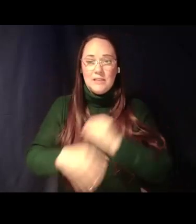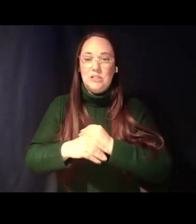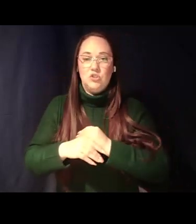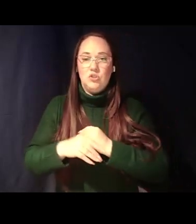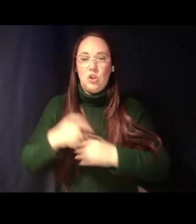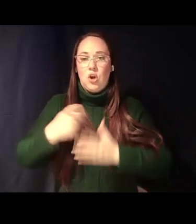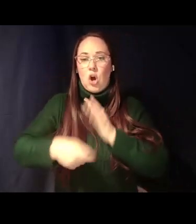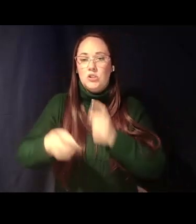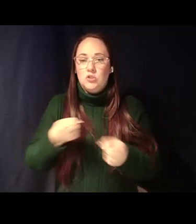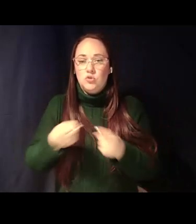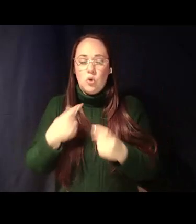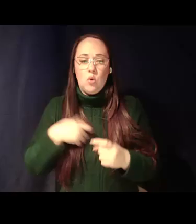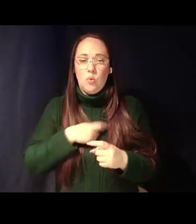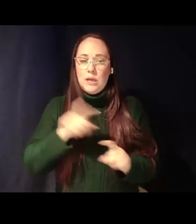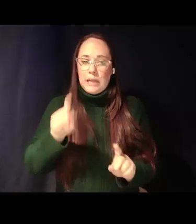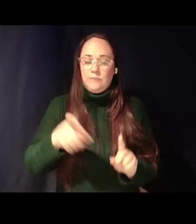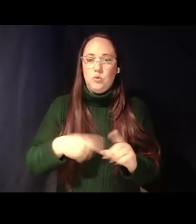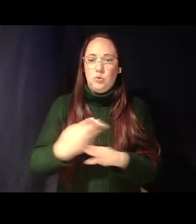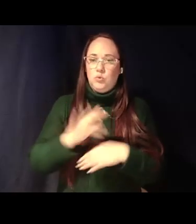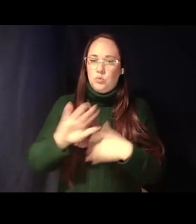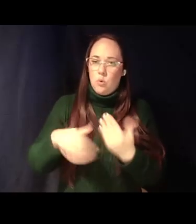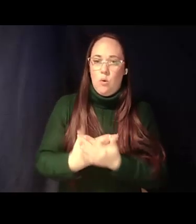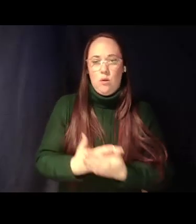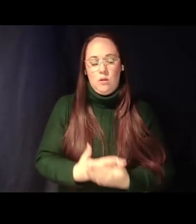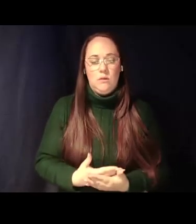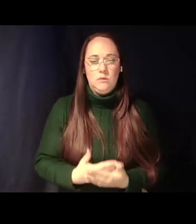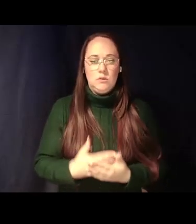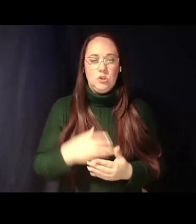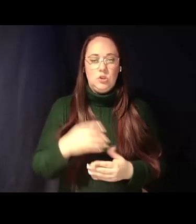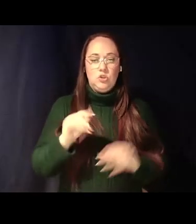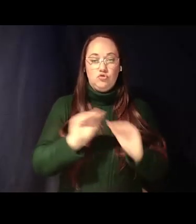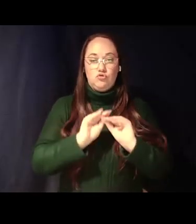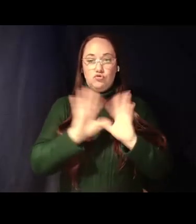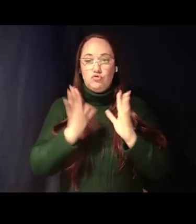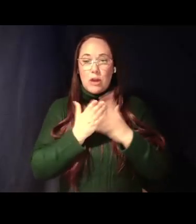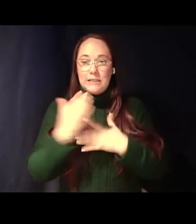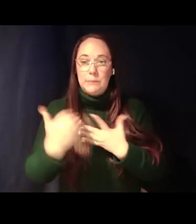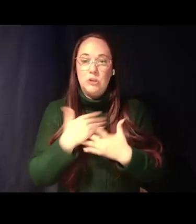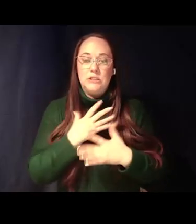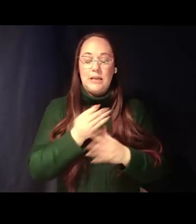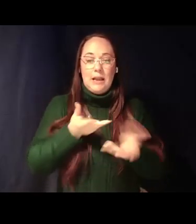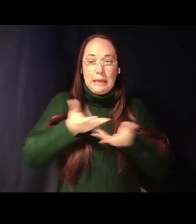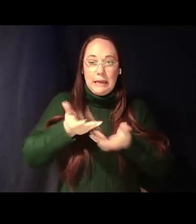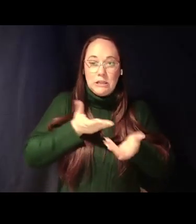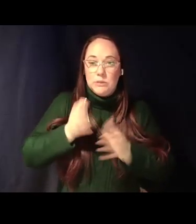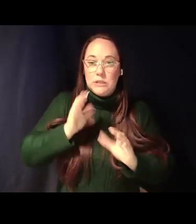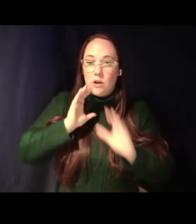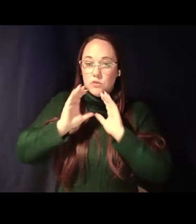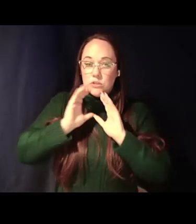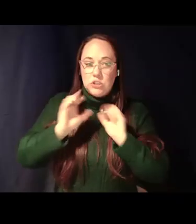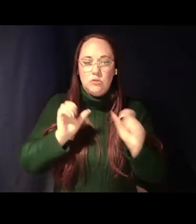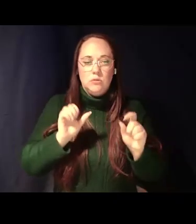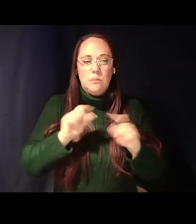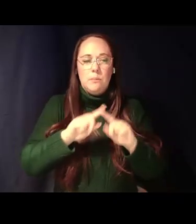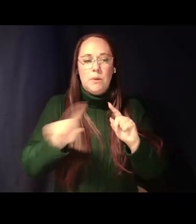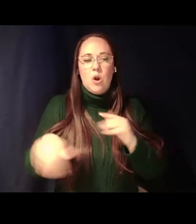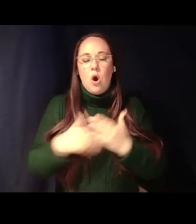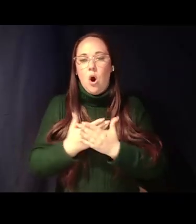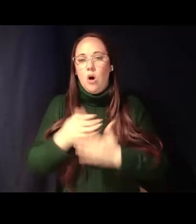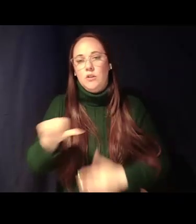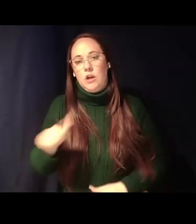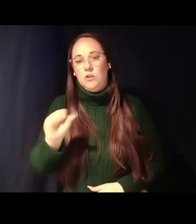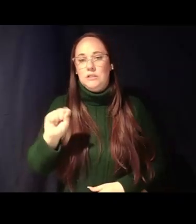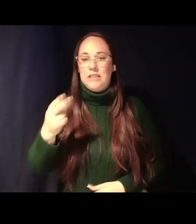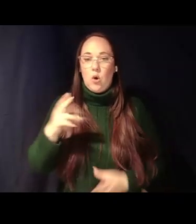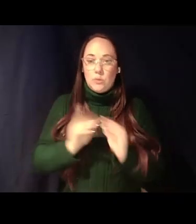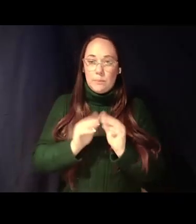cost controls, we really need to leverage all of those. Transparency and engagement and conversation like these, but all the other stakeholder